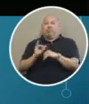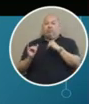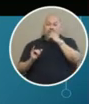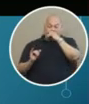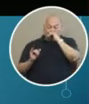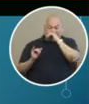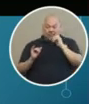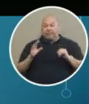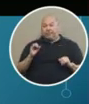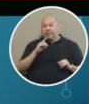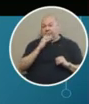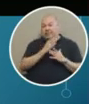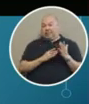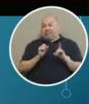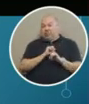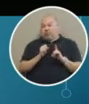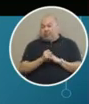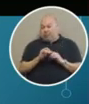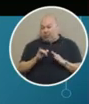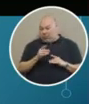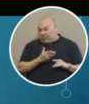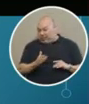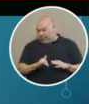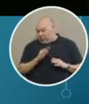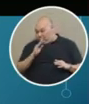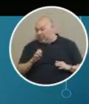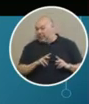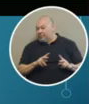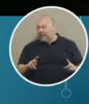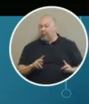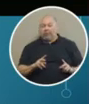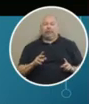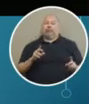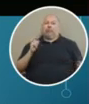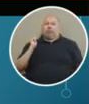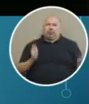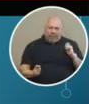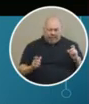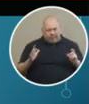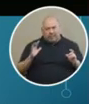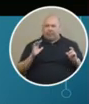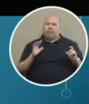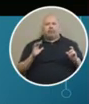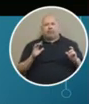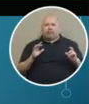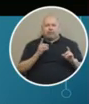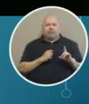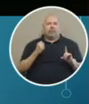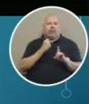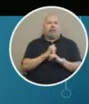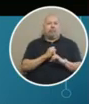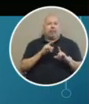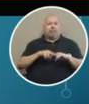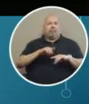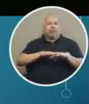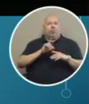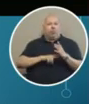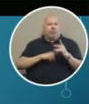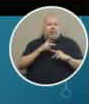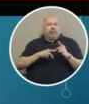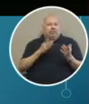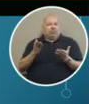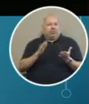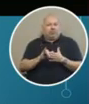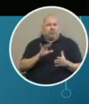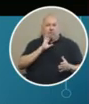matter. In some cases, these things are going to be extremely dramatic in terms of impact, depending on what service we're